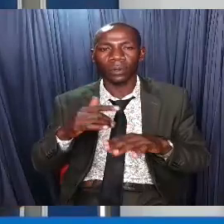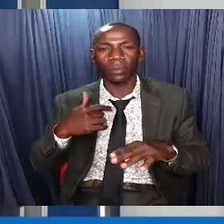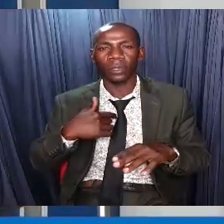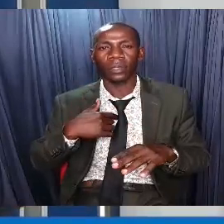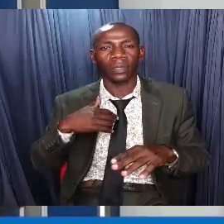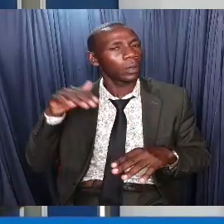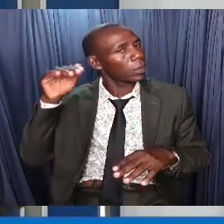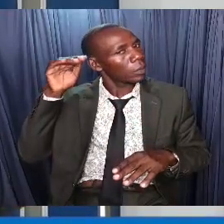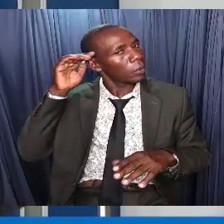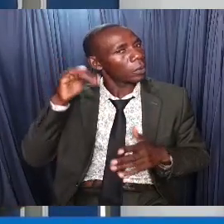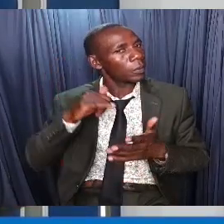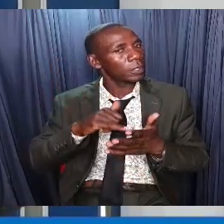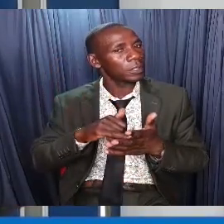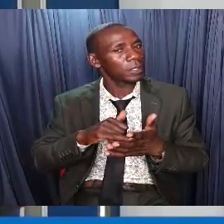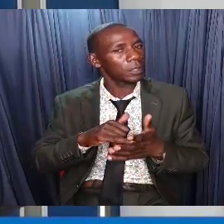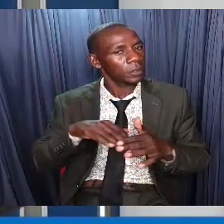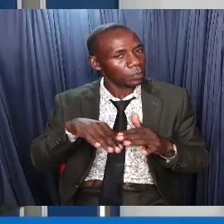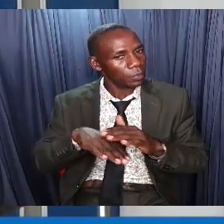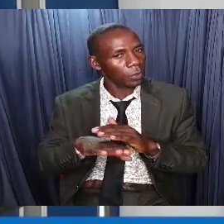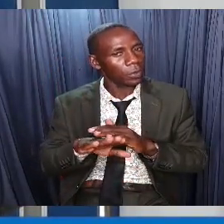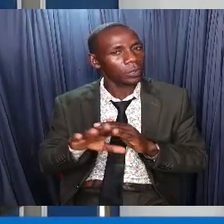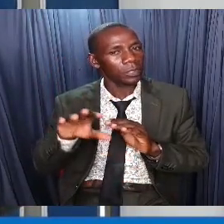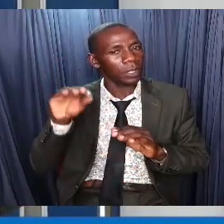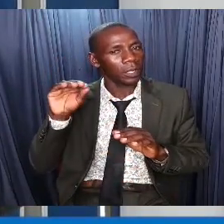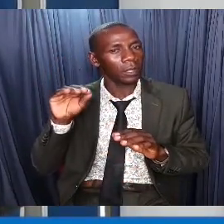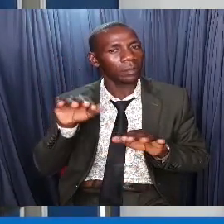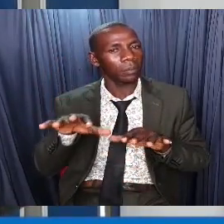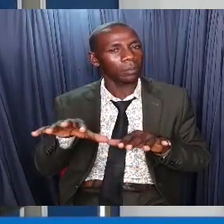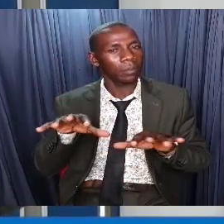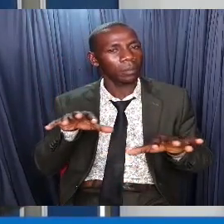Yakobo wakati. Jacob obeyed. Akaenda kundini. And went to the flock.